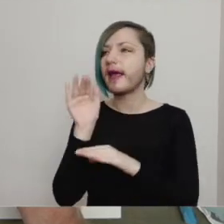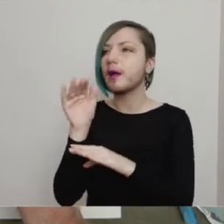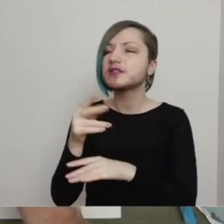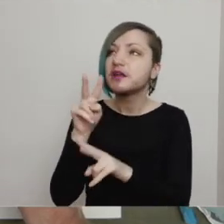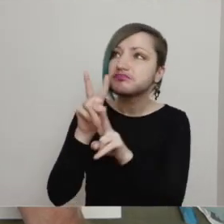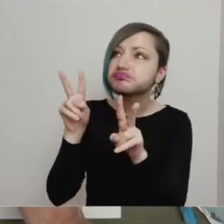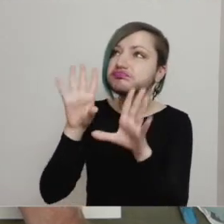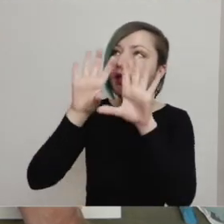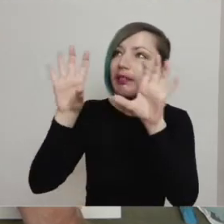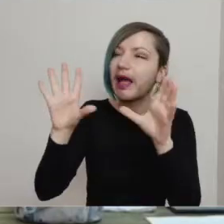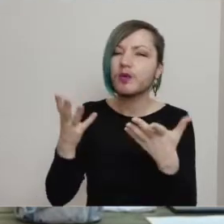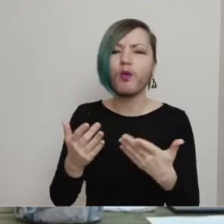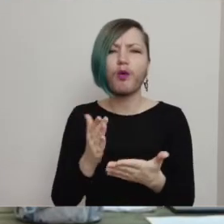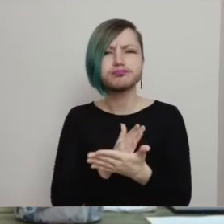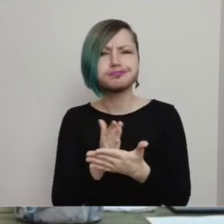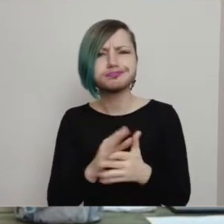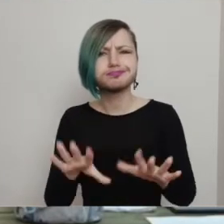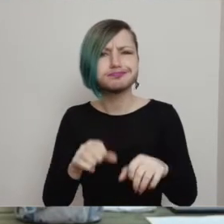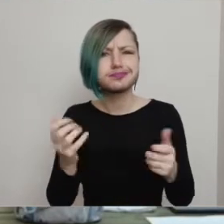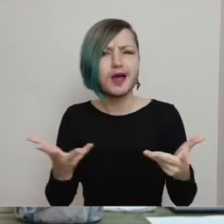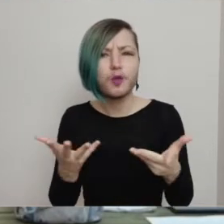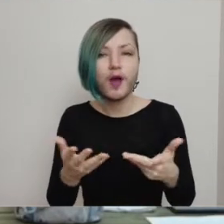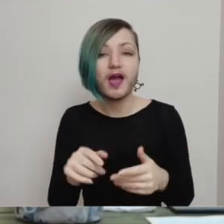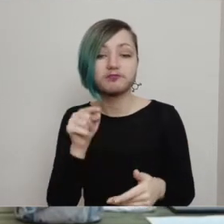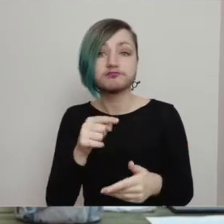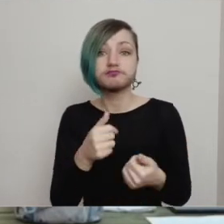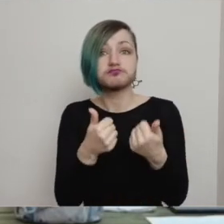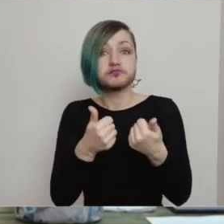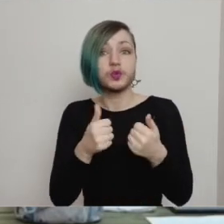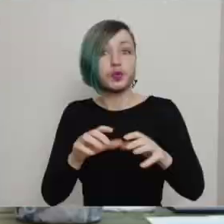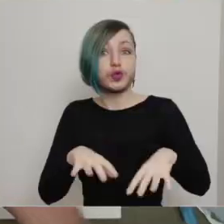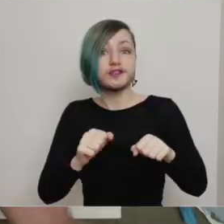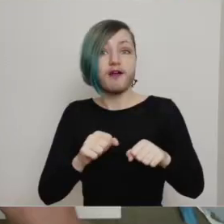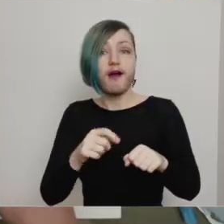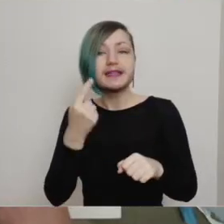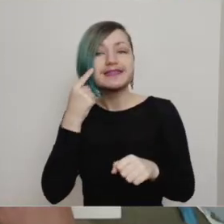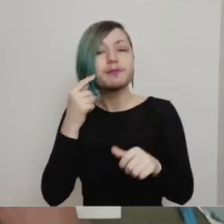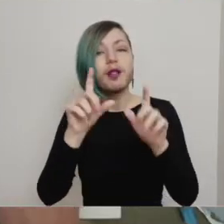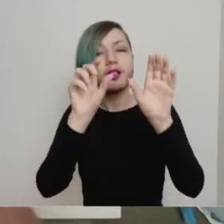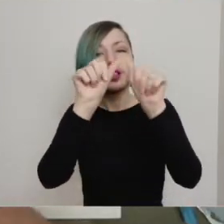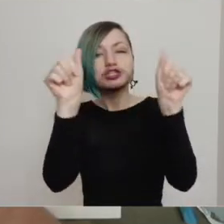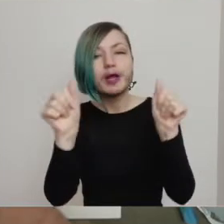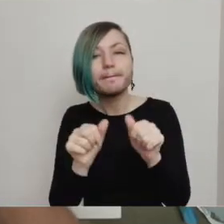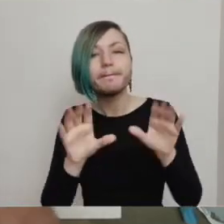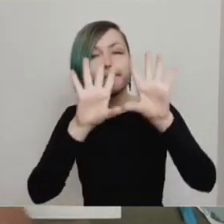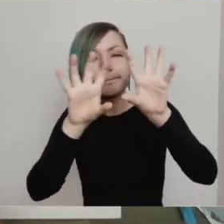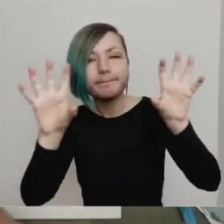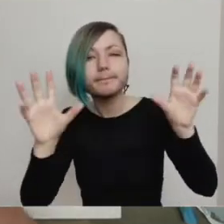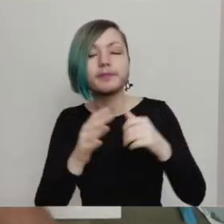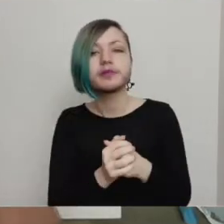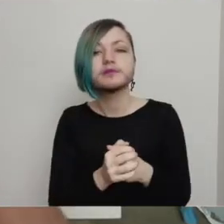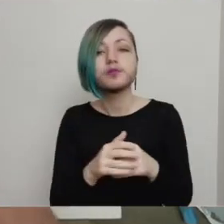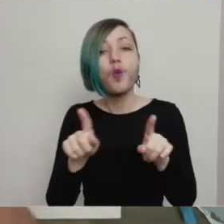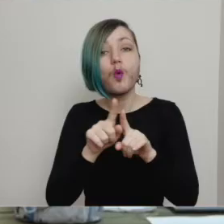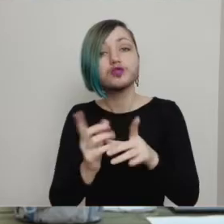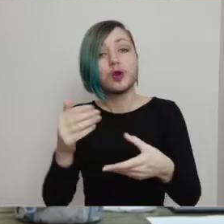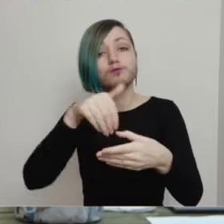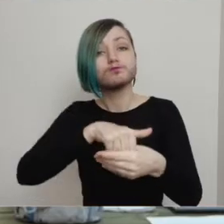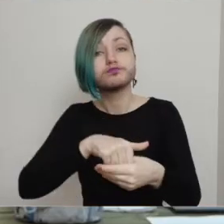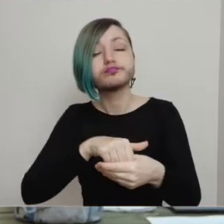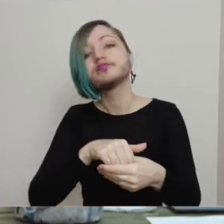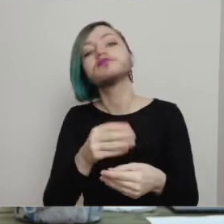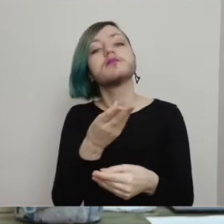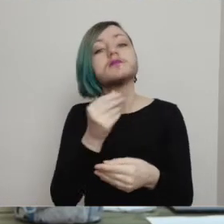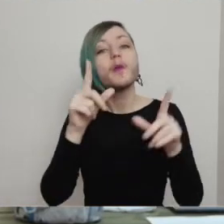not quite sure where to start, this is a really nice place, just simplifying some shapes. And also I thought it'd be really nice just to throw in a couple of sort of